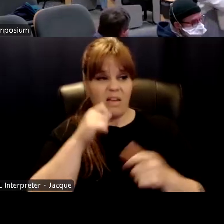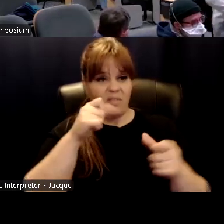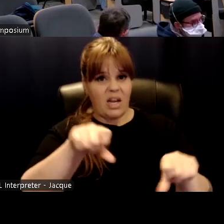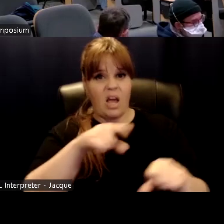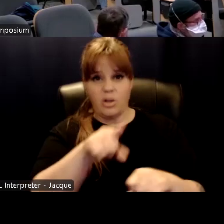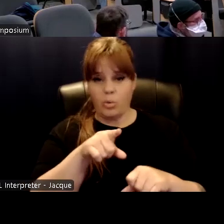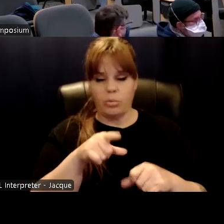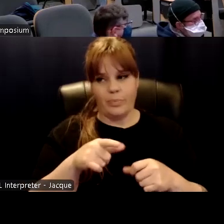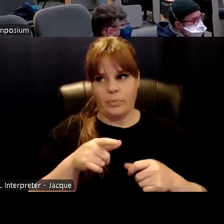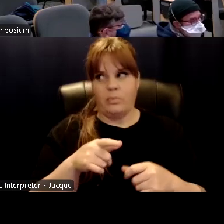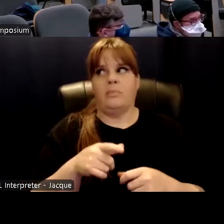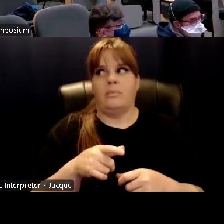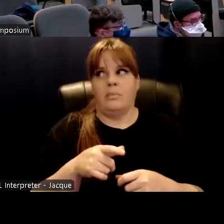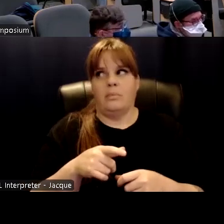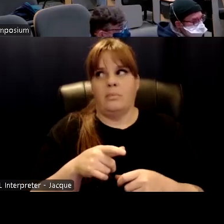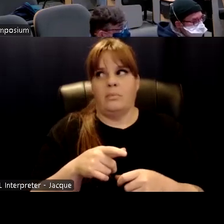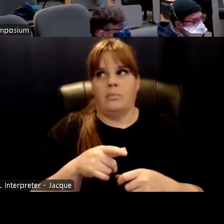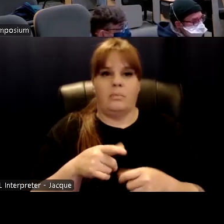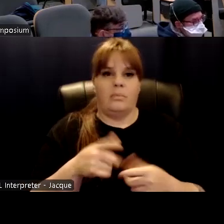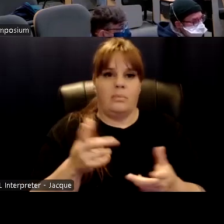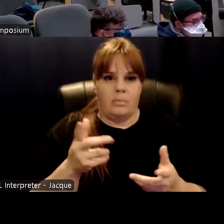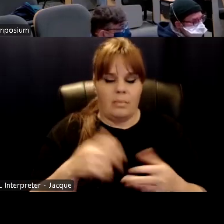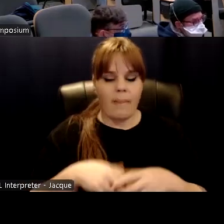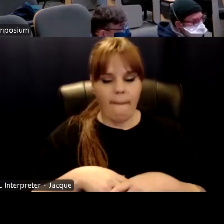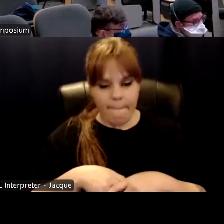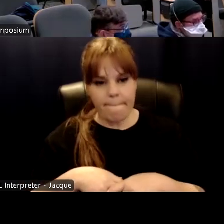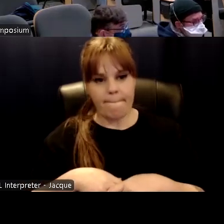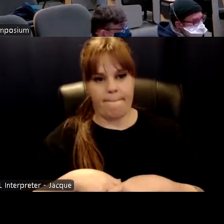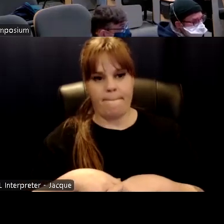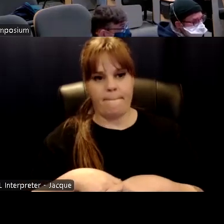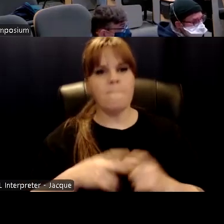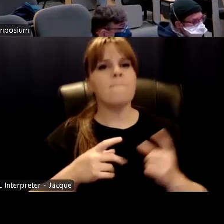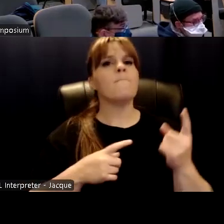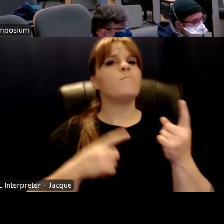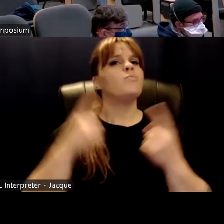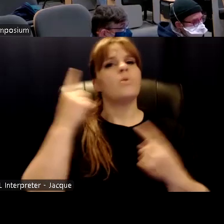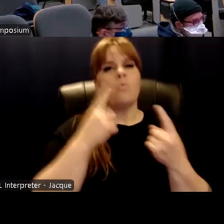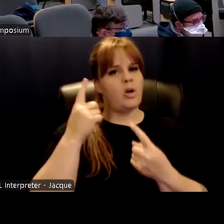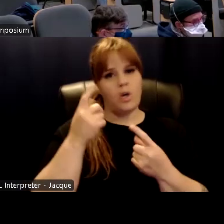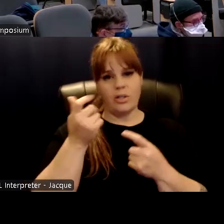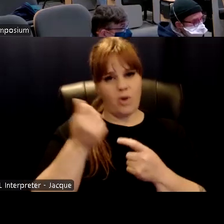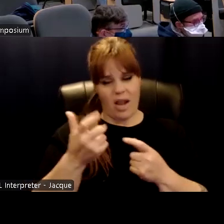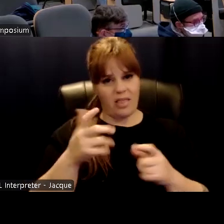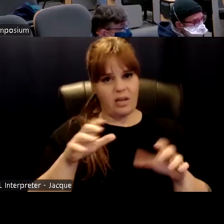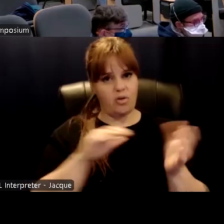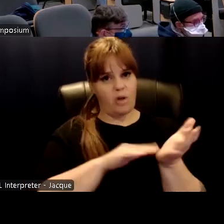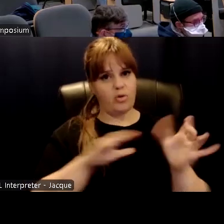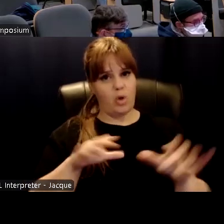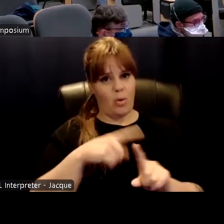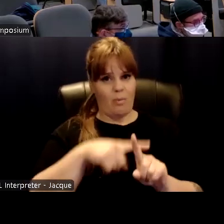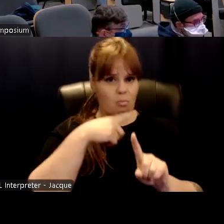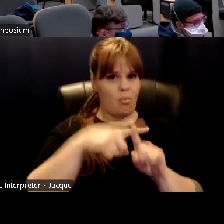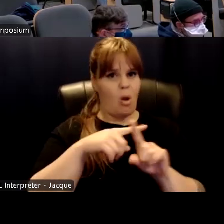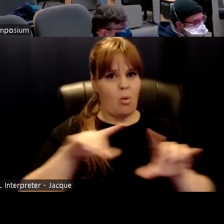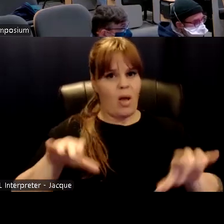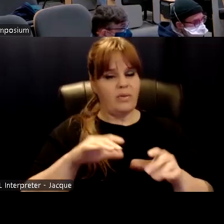on, the garbage heap. I was wondering if there's anything that doctors are doing proactively with corporations and the